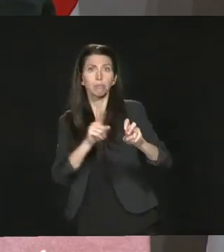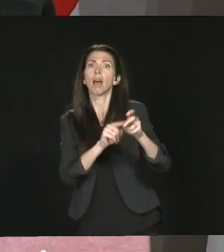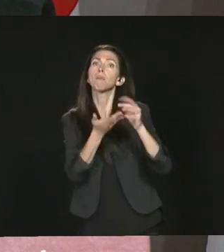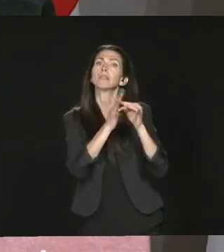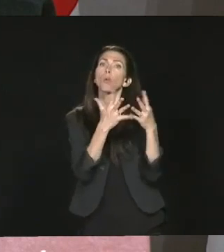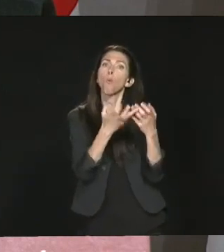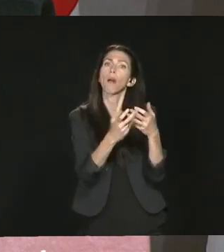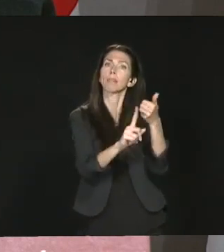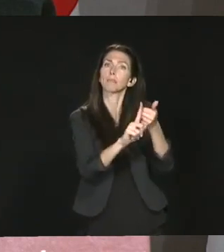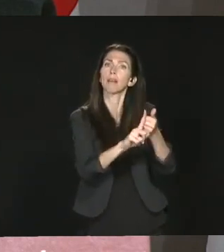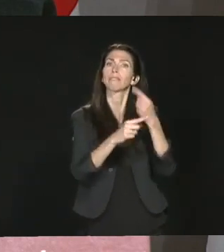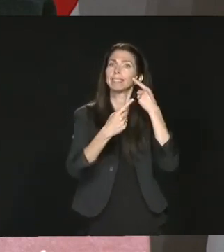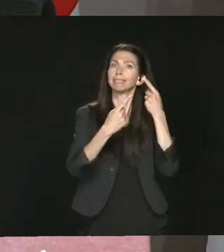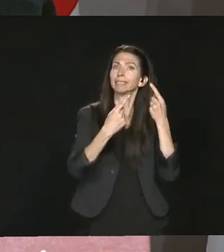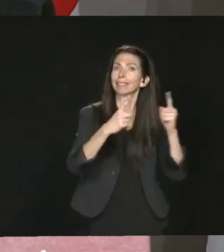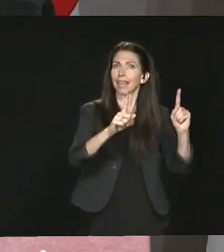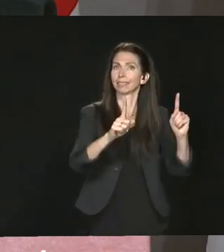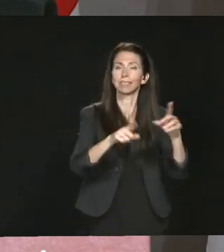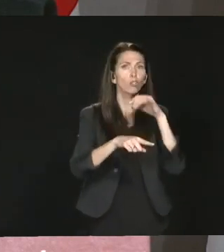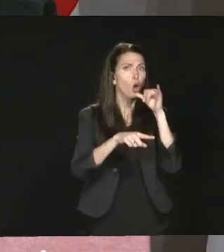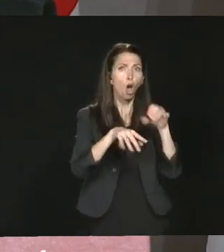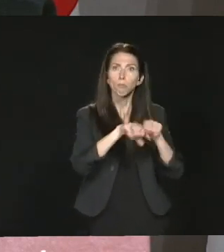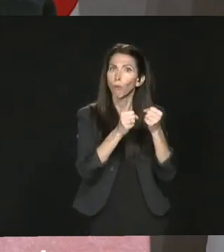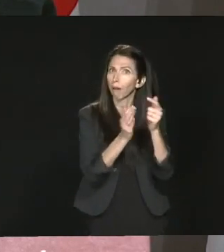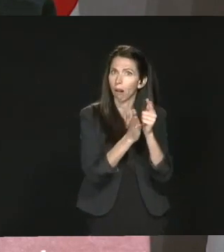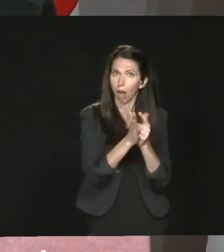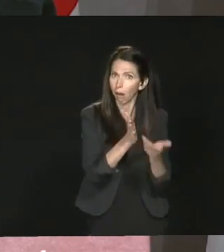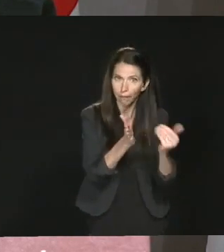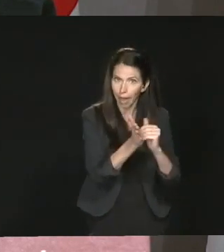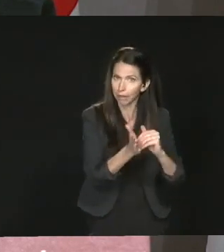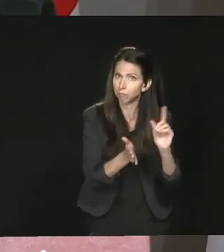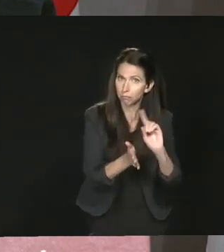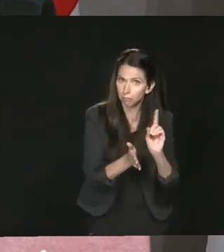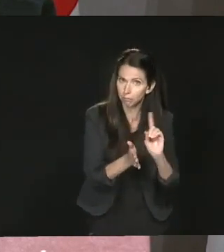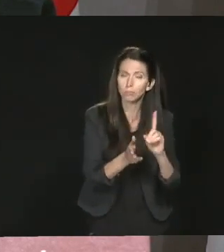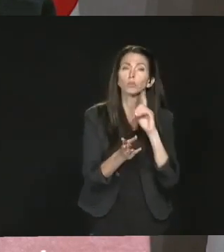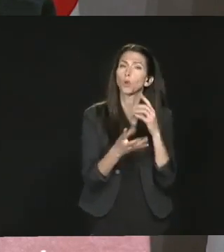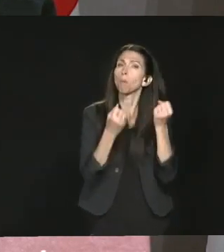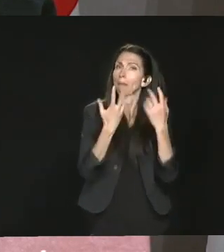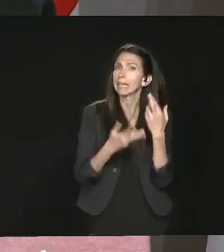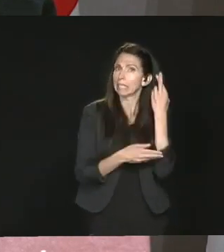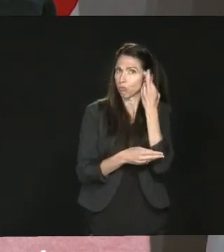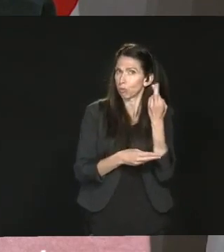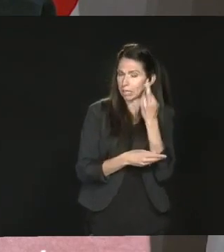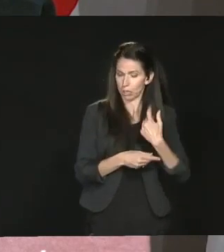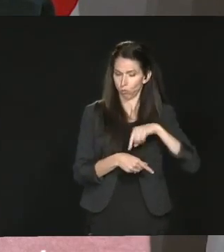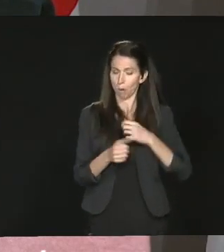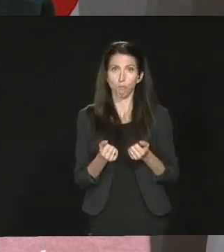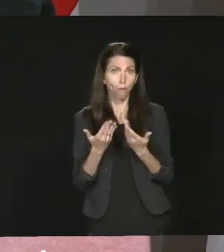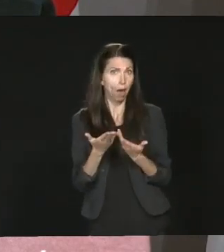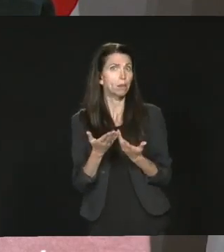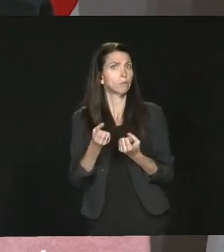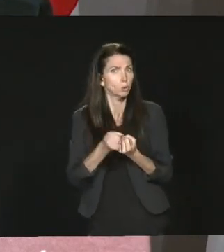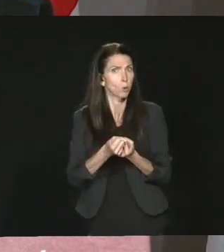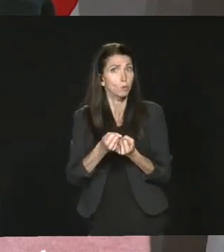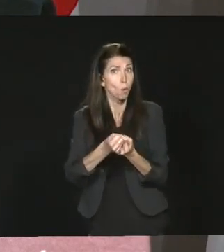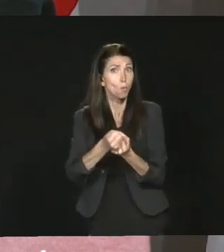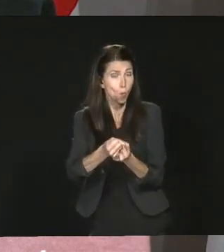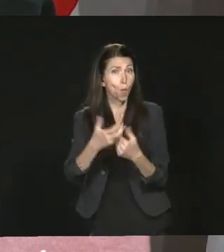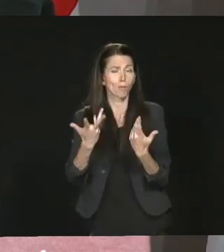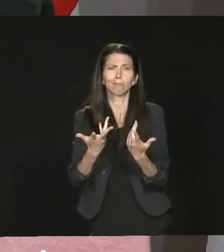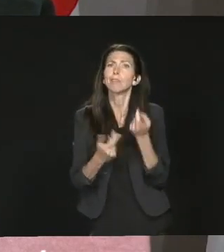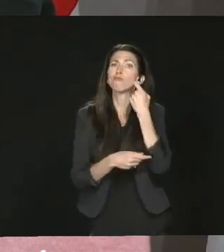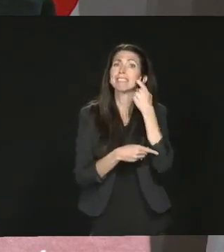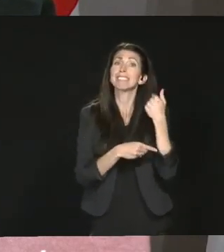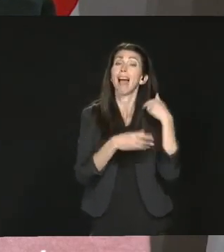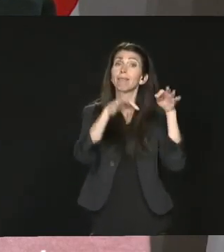to reoffend. And so that's one of the reasons I mentioned earlier the support that we're providing to the national voluntary organizations who do some great work